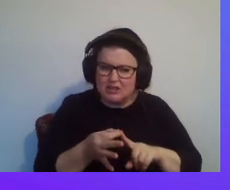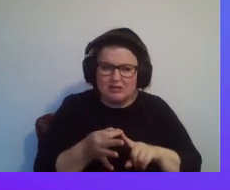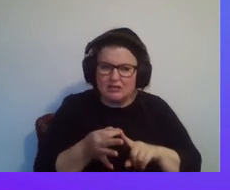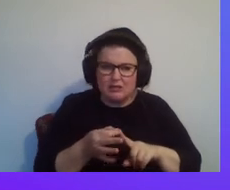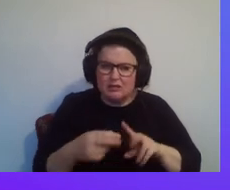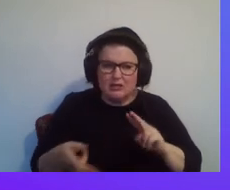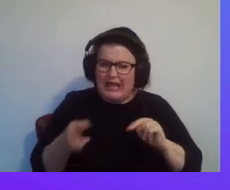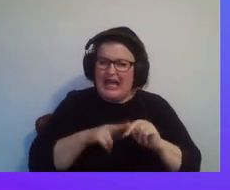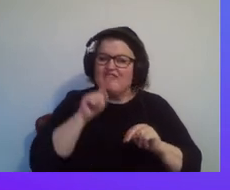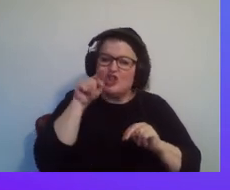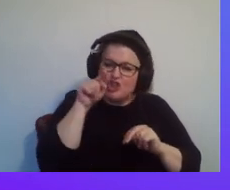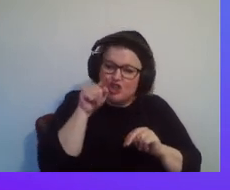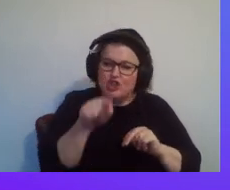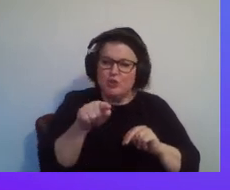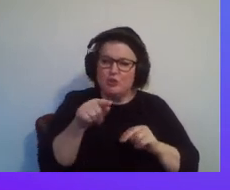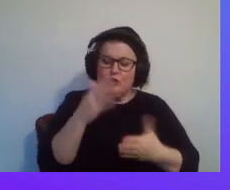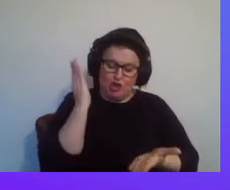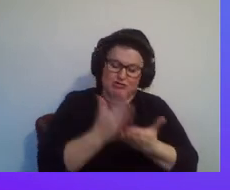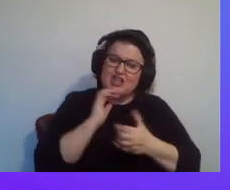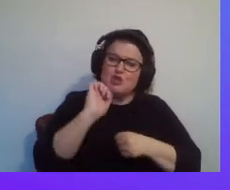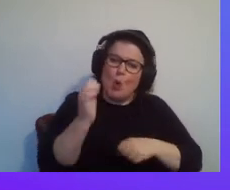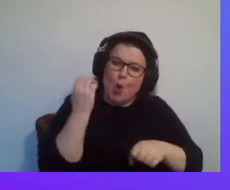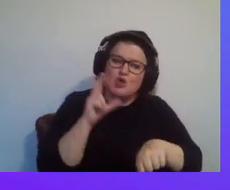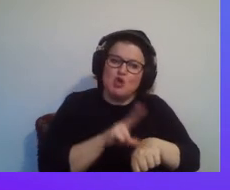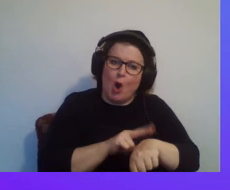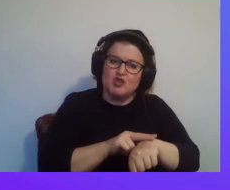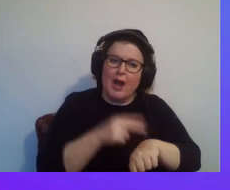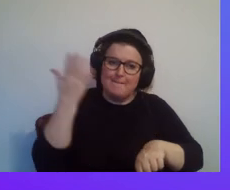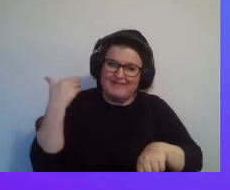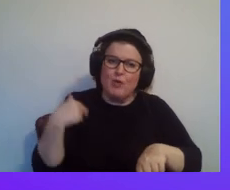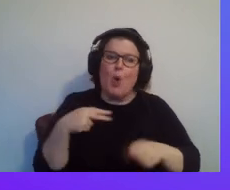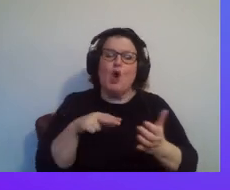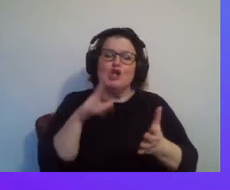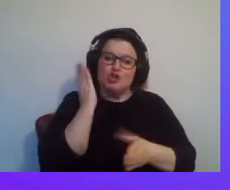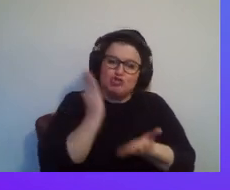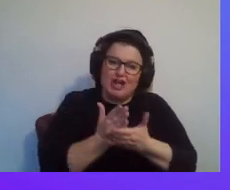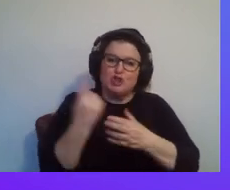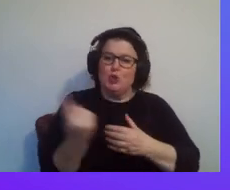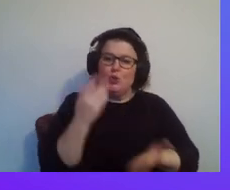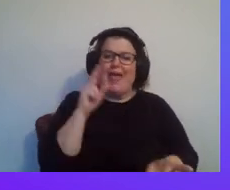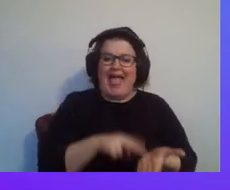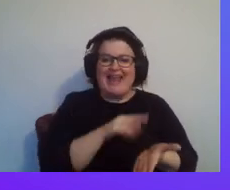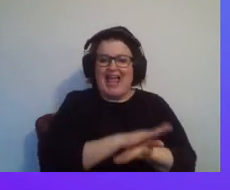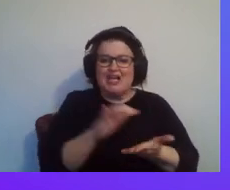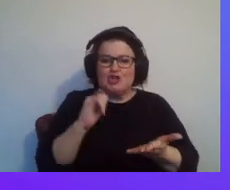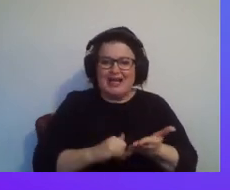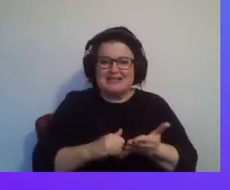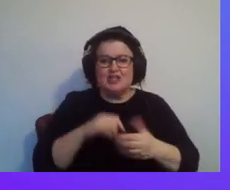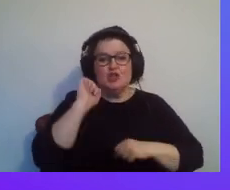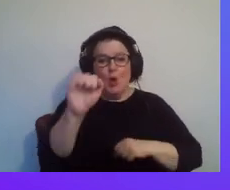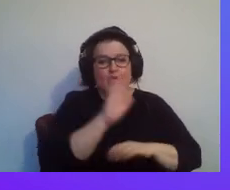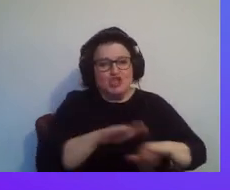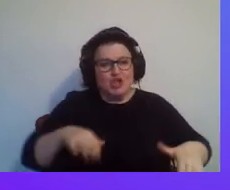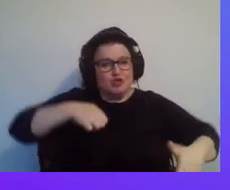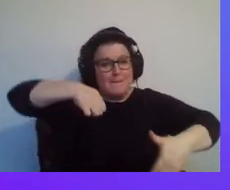and other stuff that you hear, you used to trust the NHS. We've all had children here. We've all